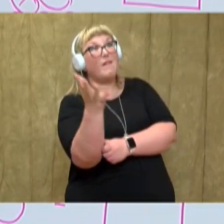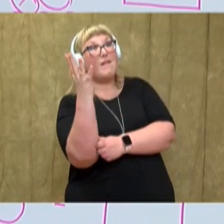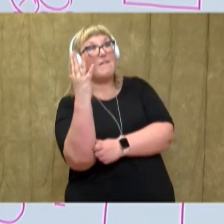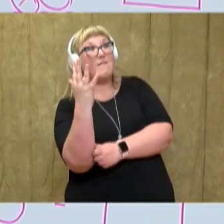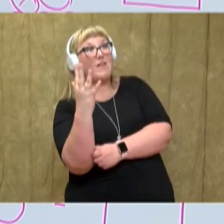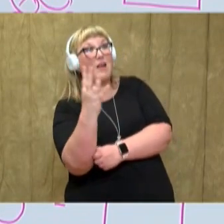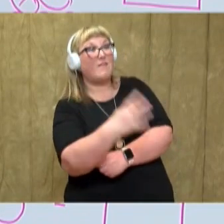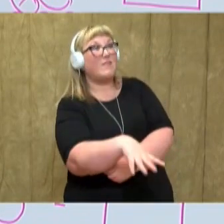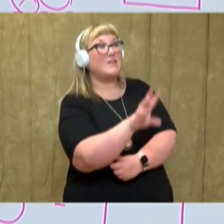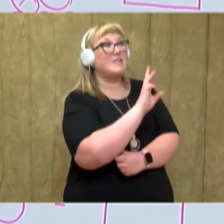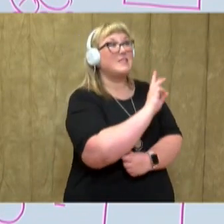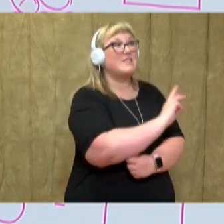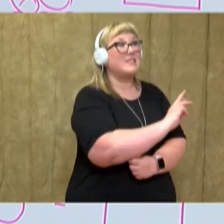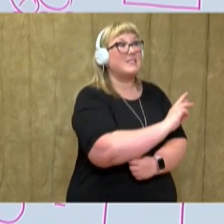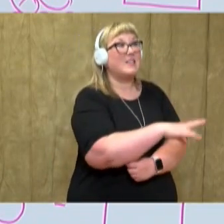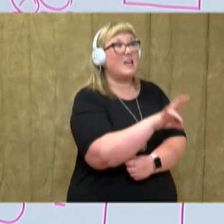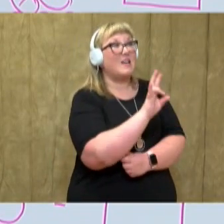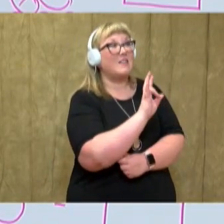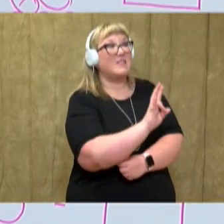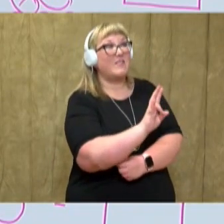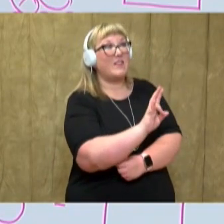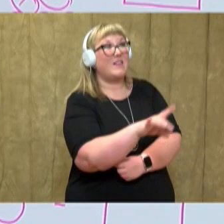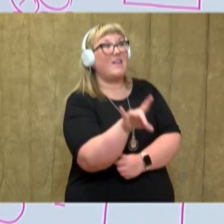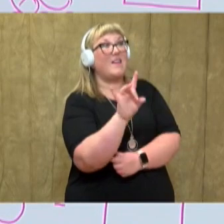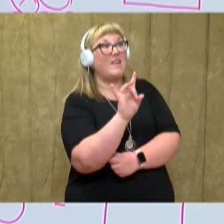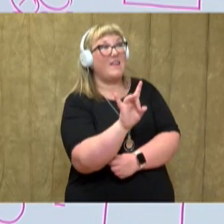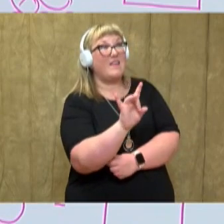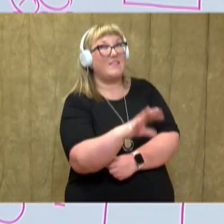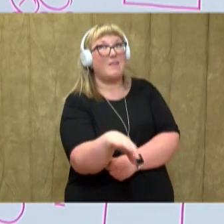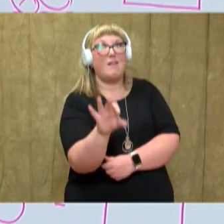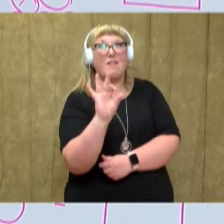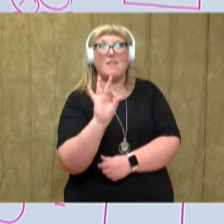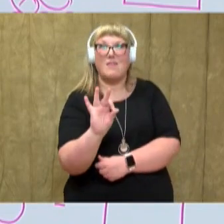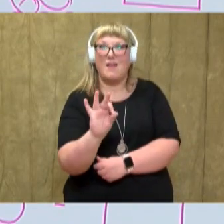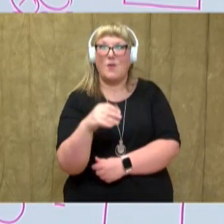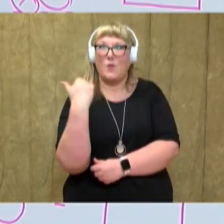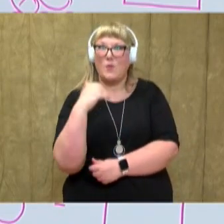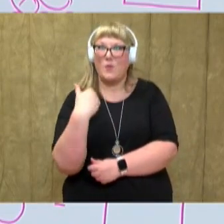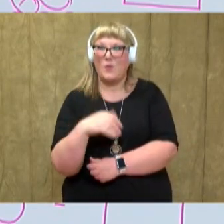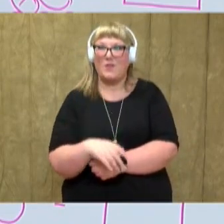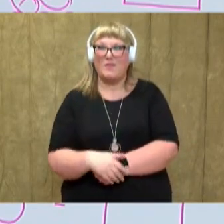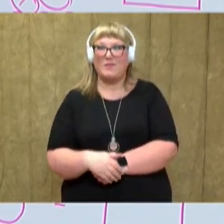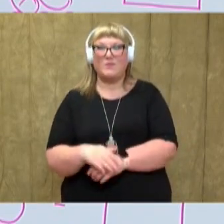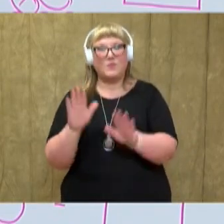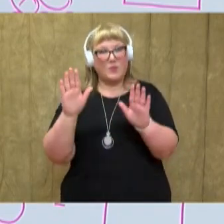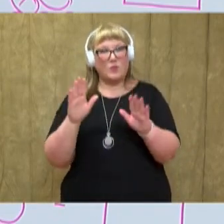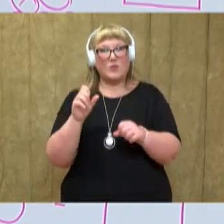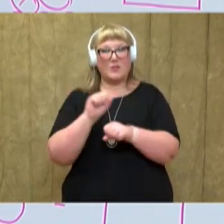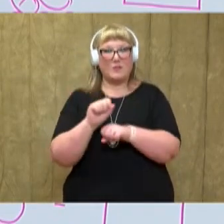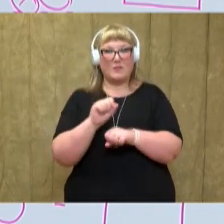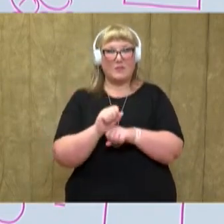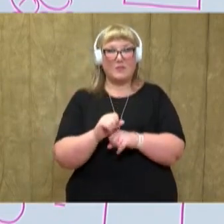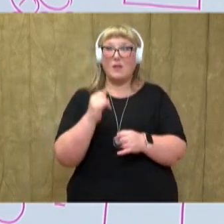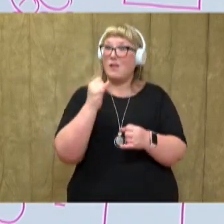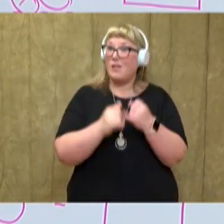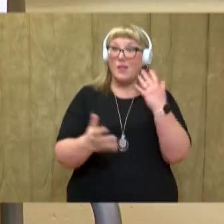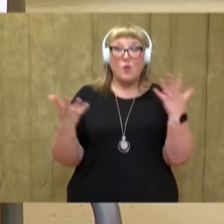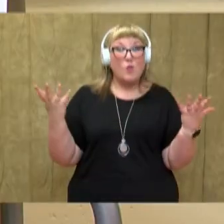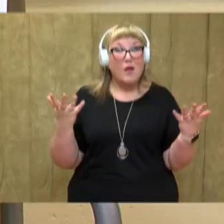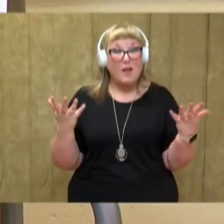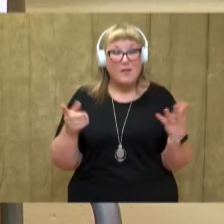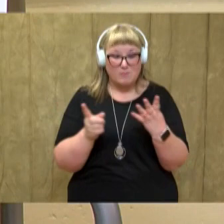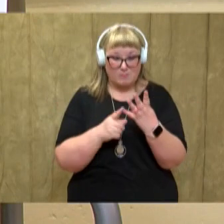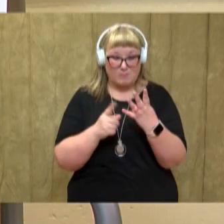4, 5, 6, 7, 8, 9. Great job. And our last strategy